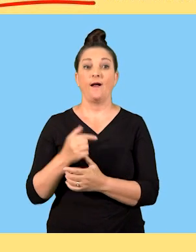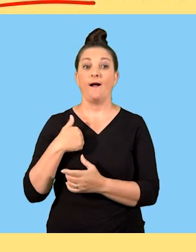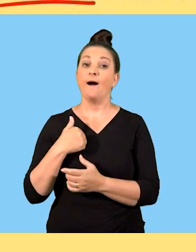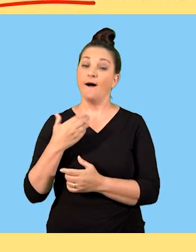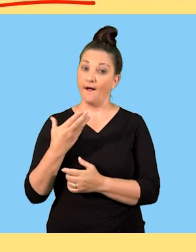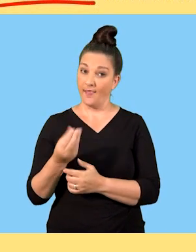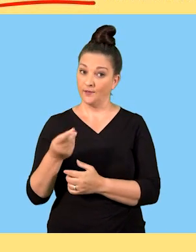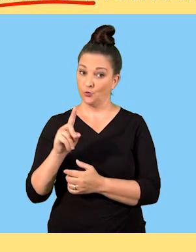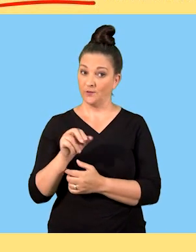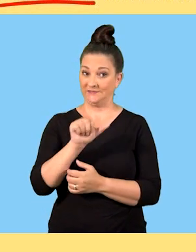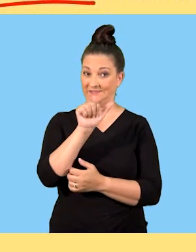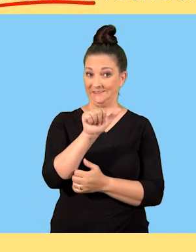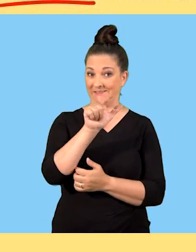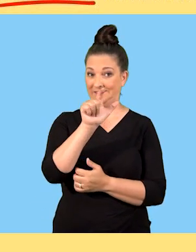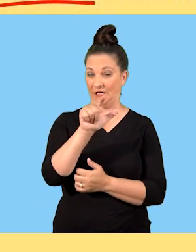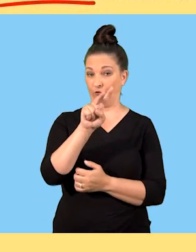put it here. I had